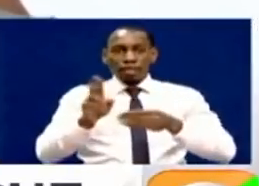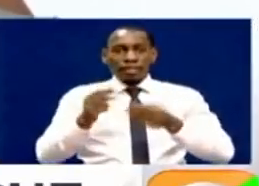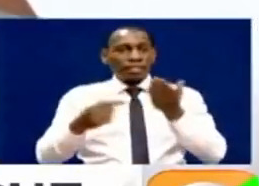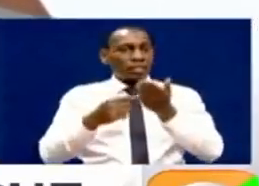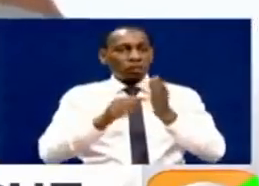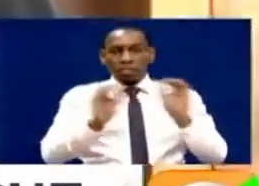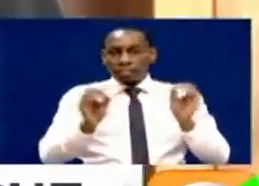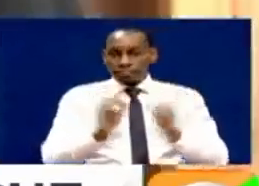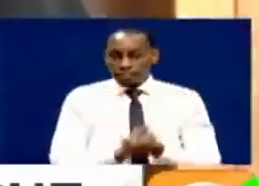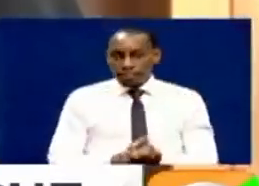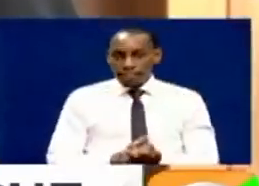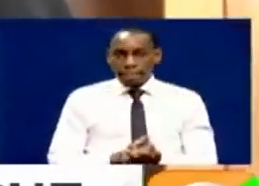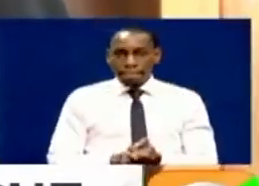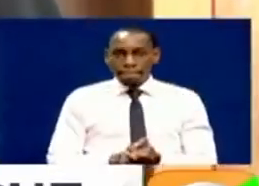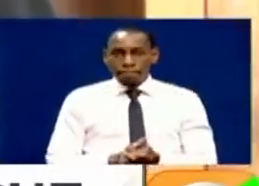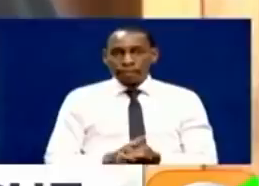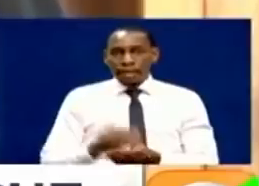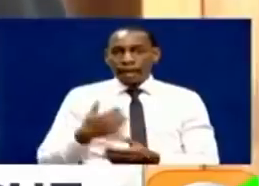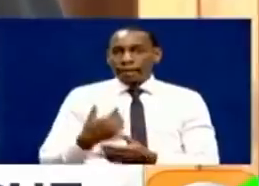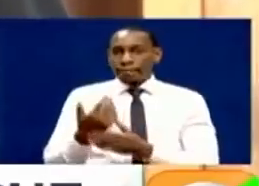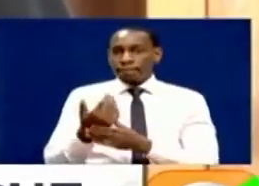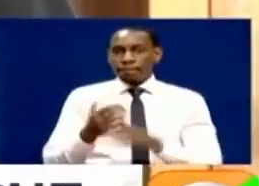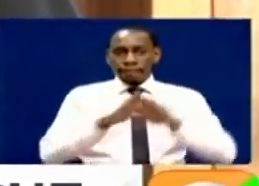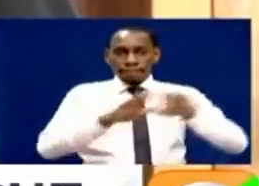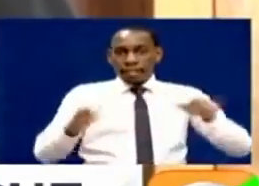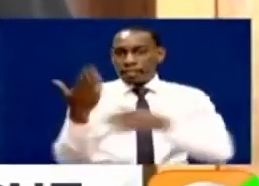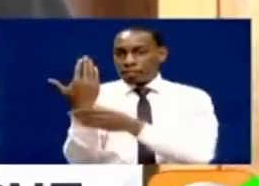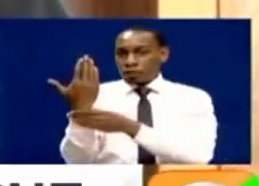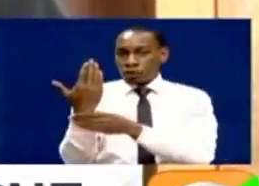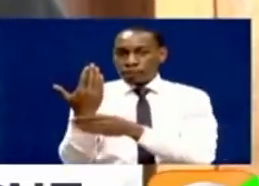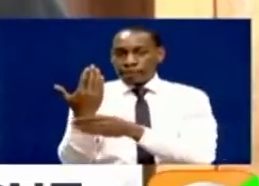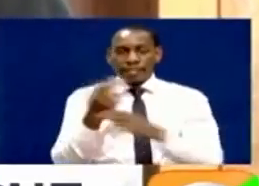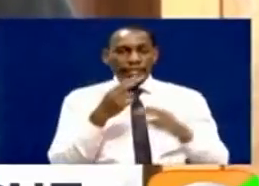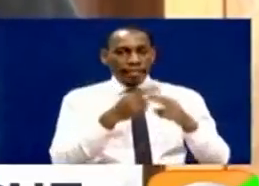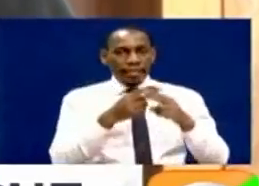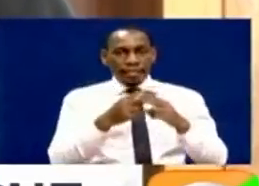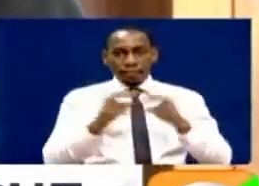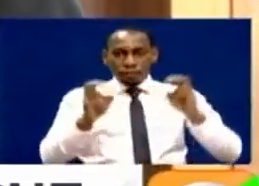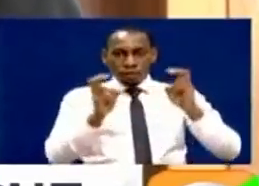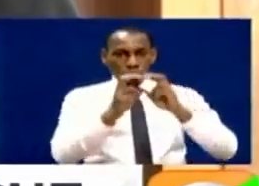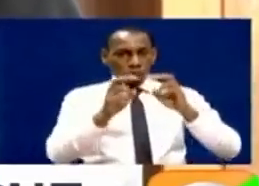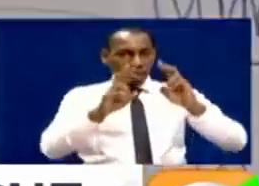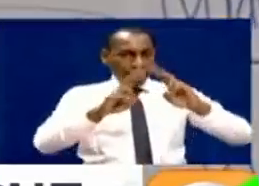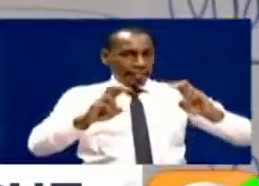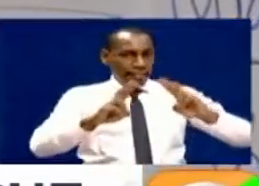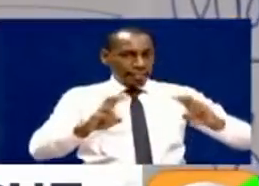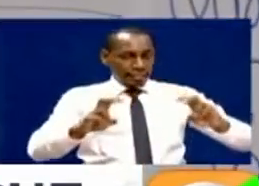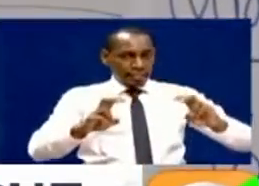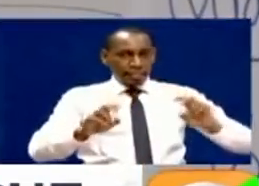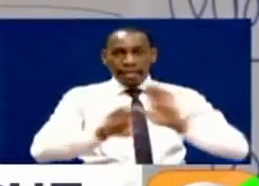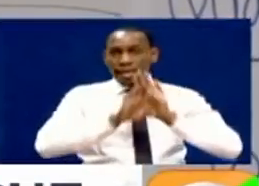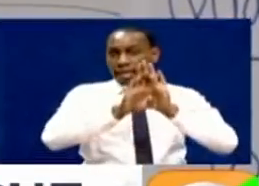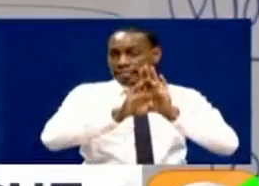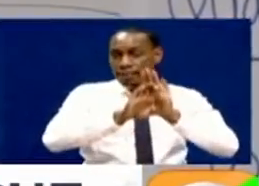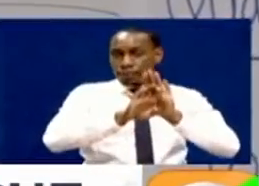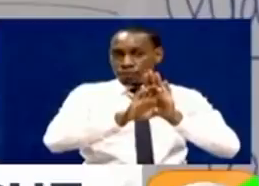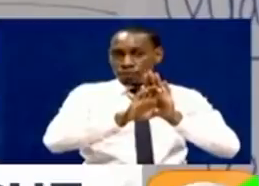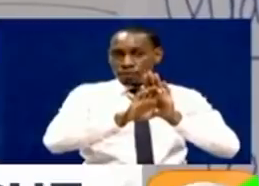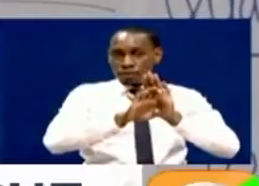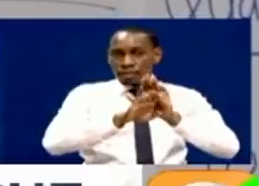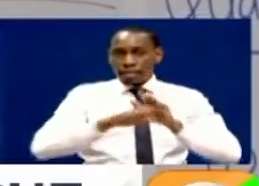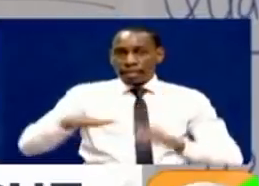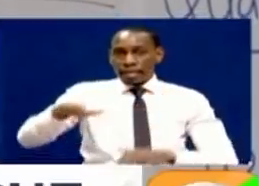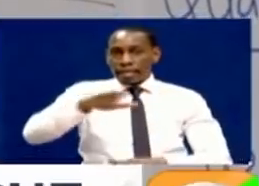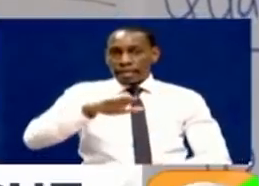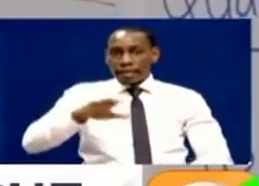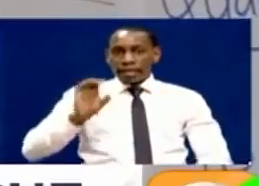have something called an official document. We call it a contact tracing form. Like, for example, what the regional commission